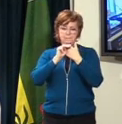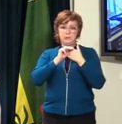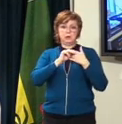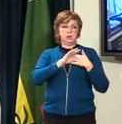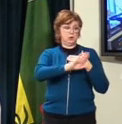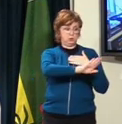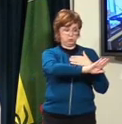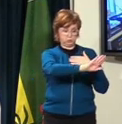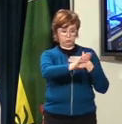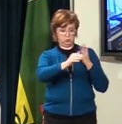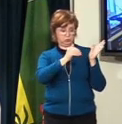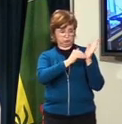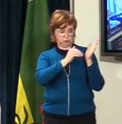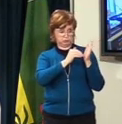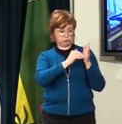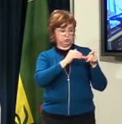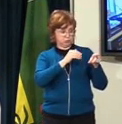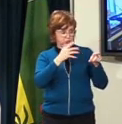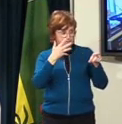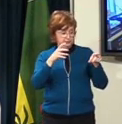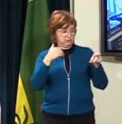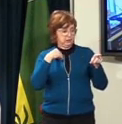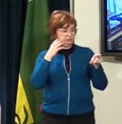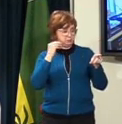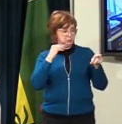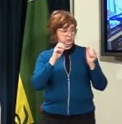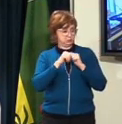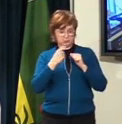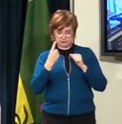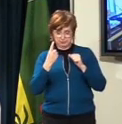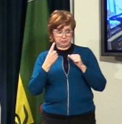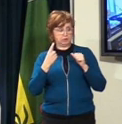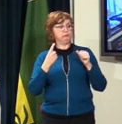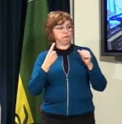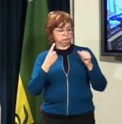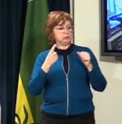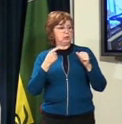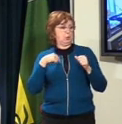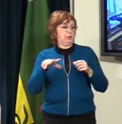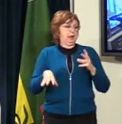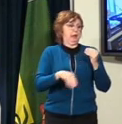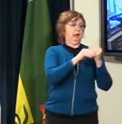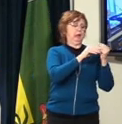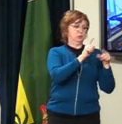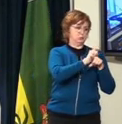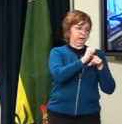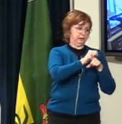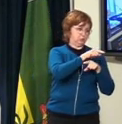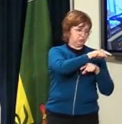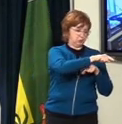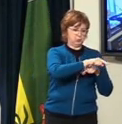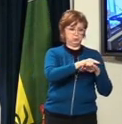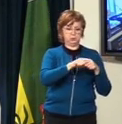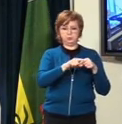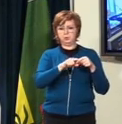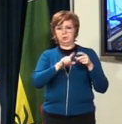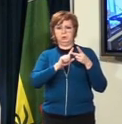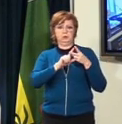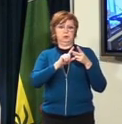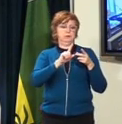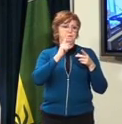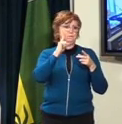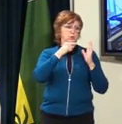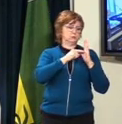training or actually develop new skills so that they can work alongside physicians, whether it be in intensive care units, emergency